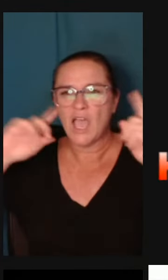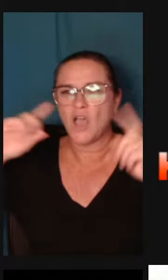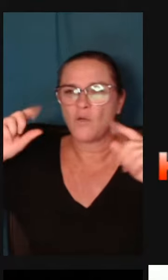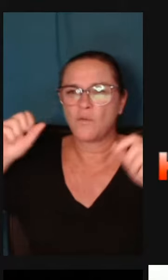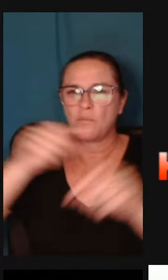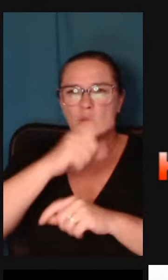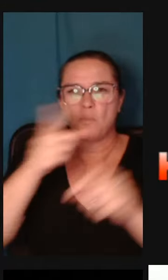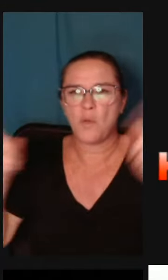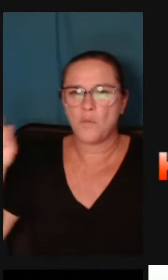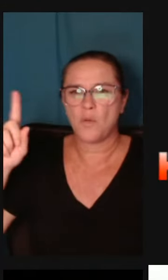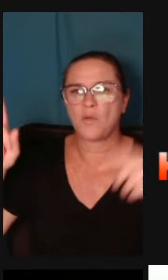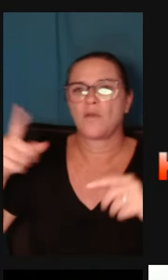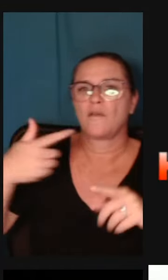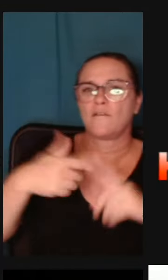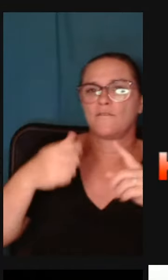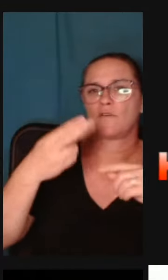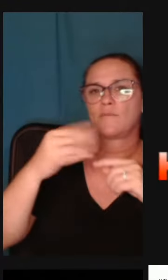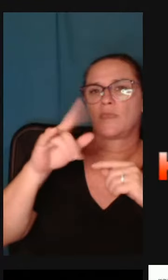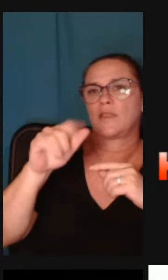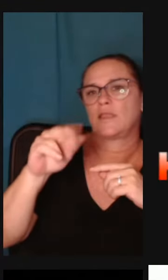Hilinapali and then back again.